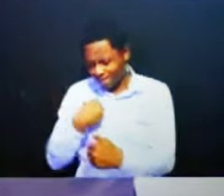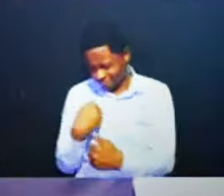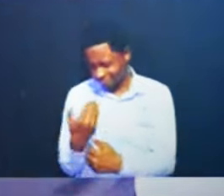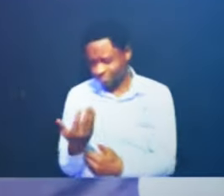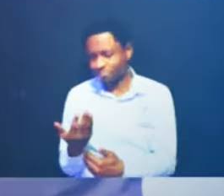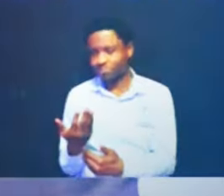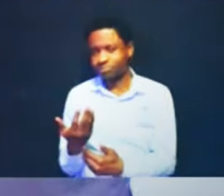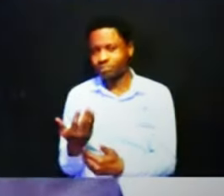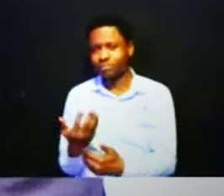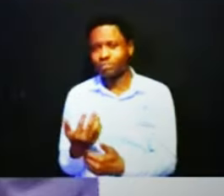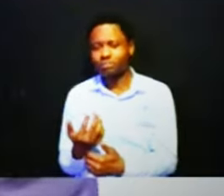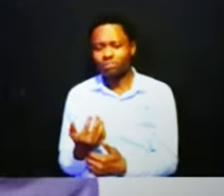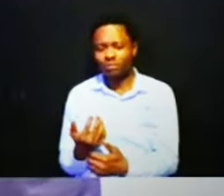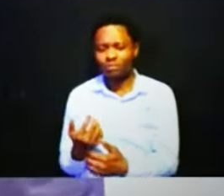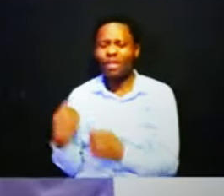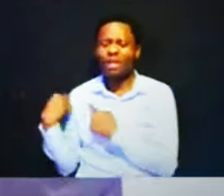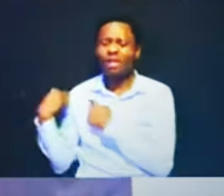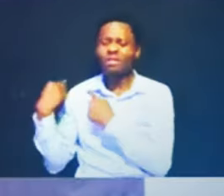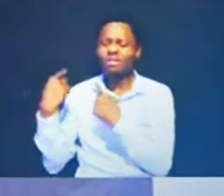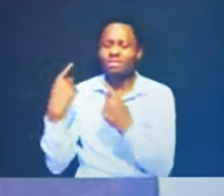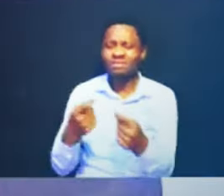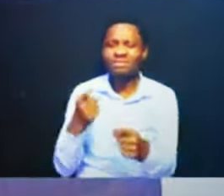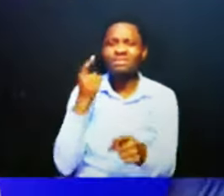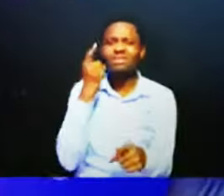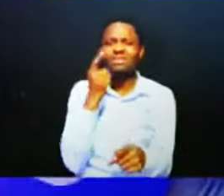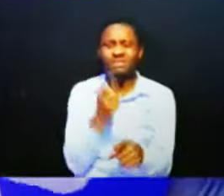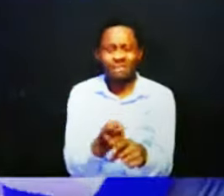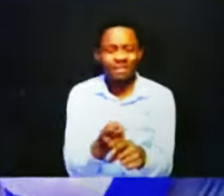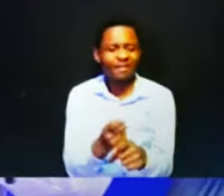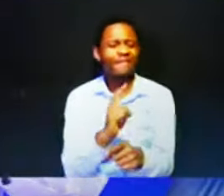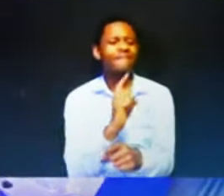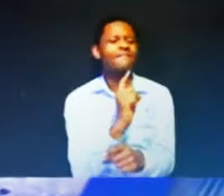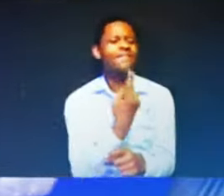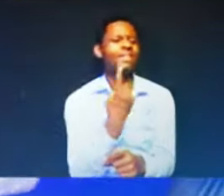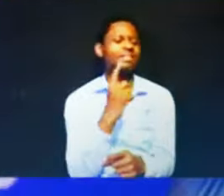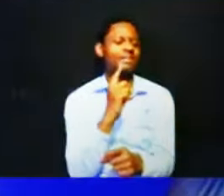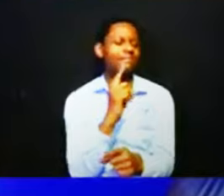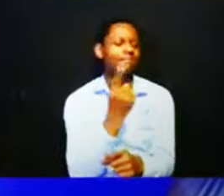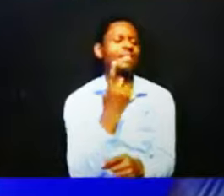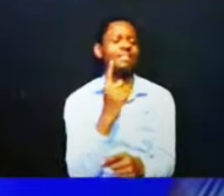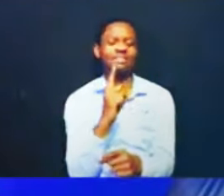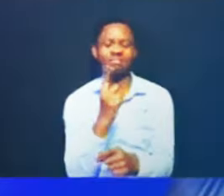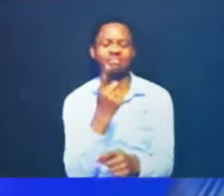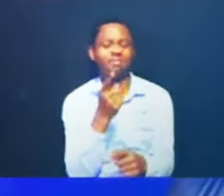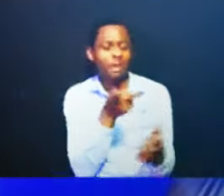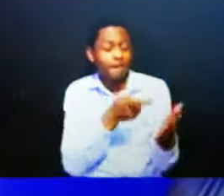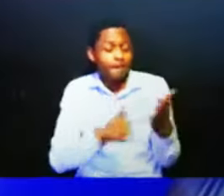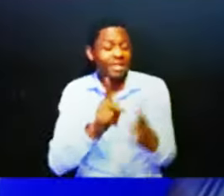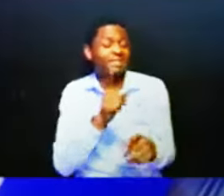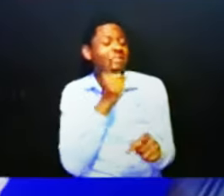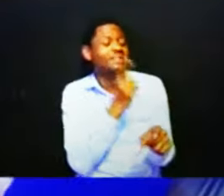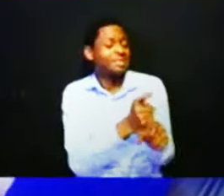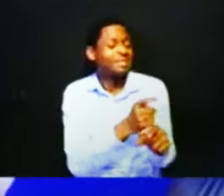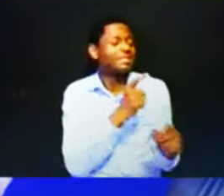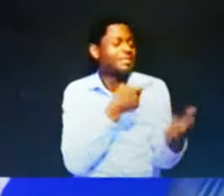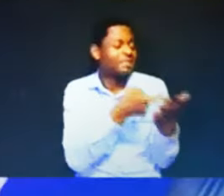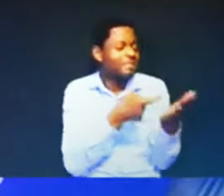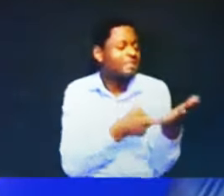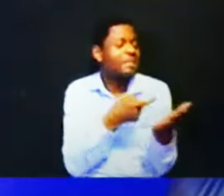Now, up until today, we have just been dealing with the first part, if you observe. Now, this